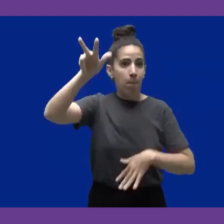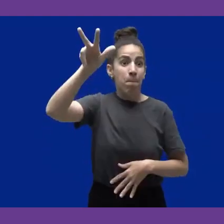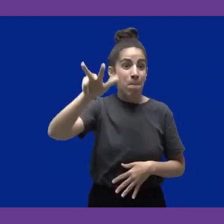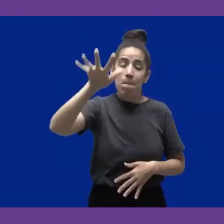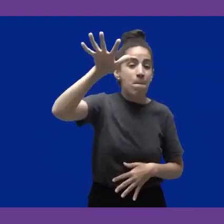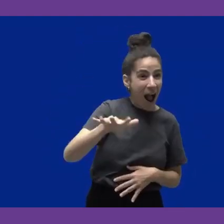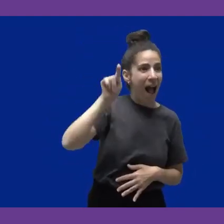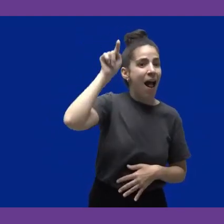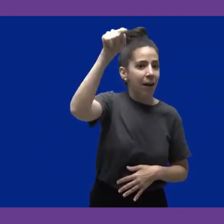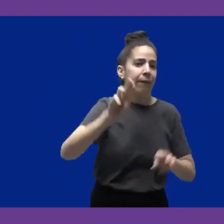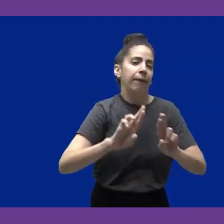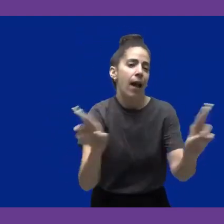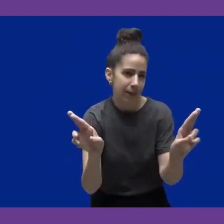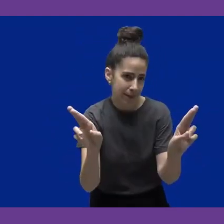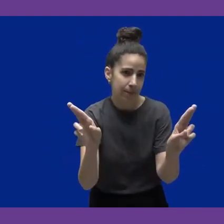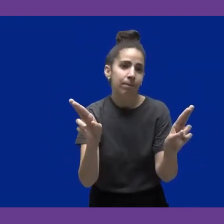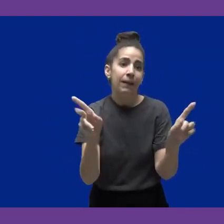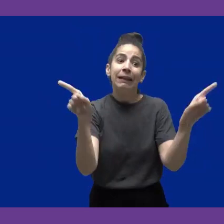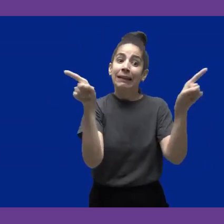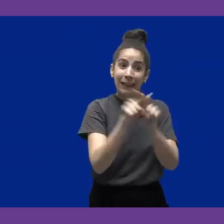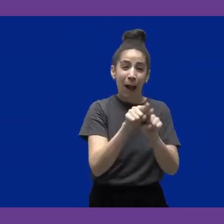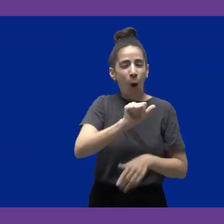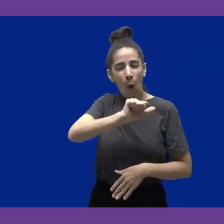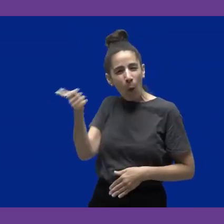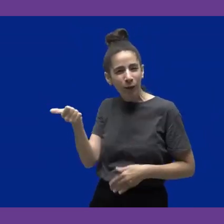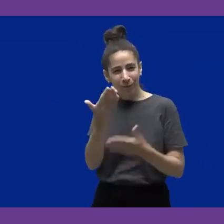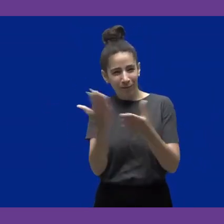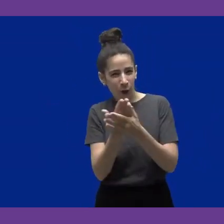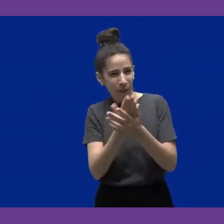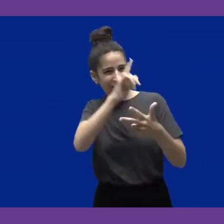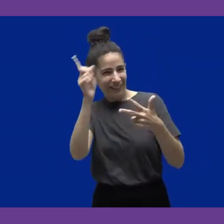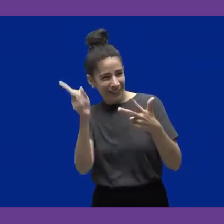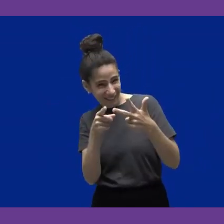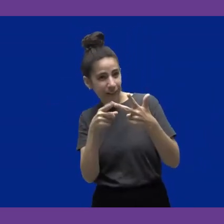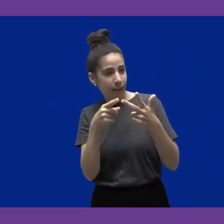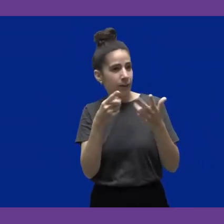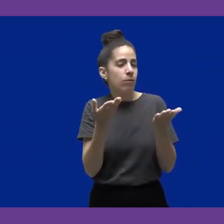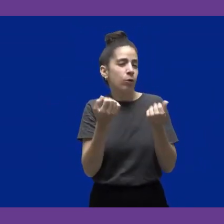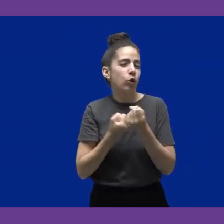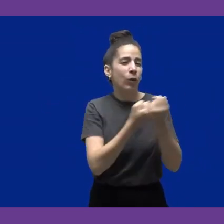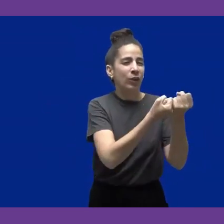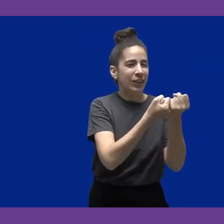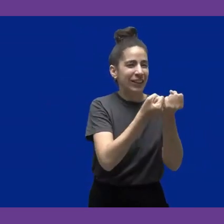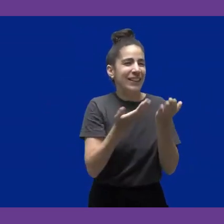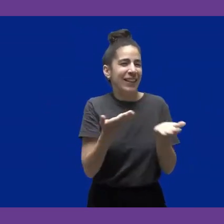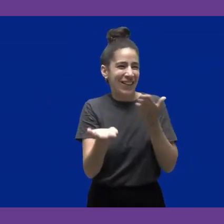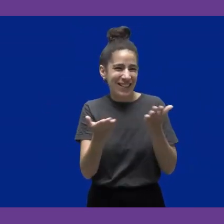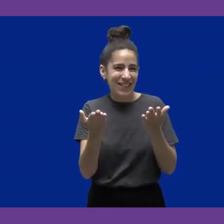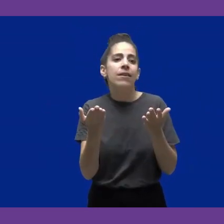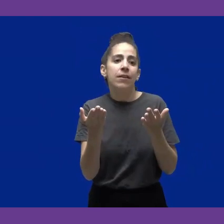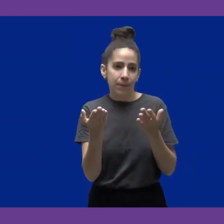are the general standards. Then we have ICT-related standards, which is an important core of the European Accessibility